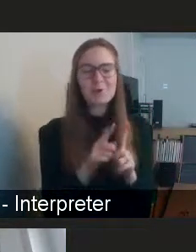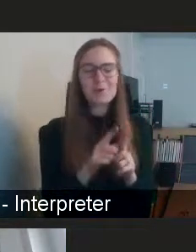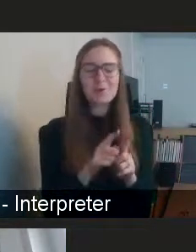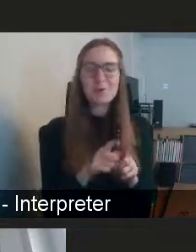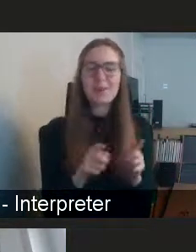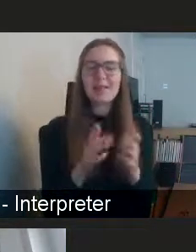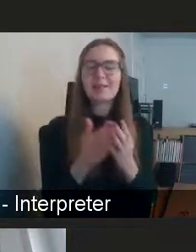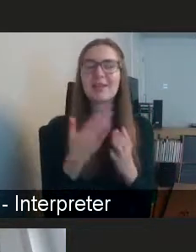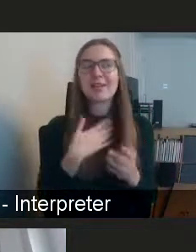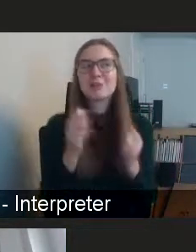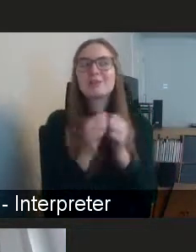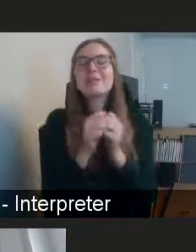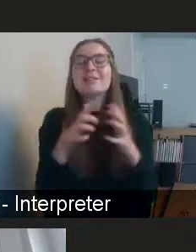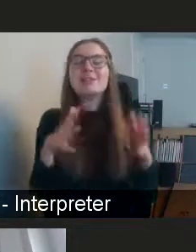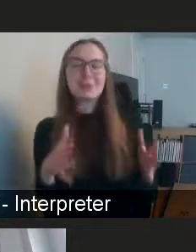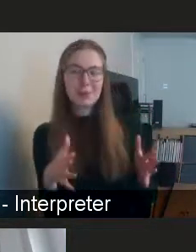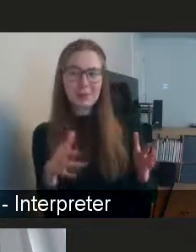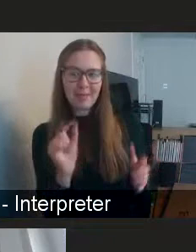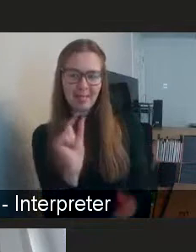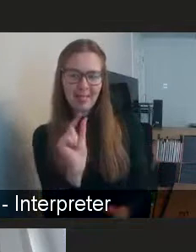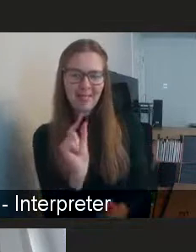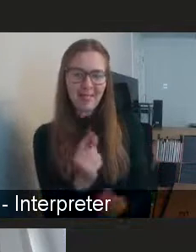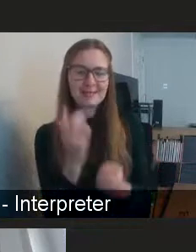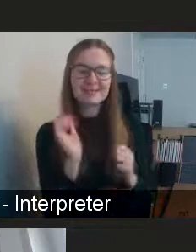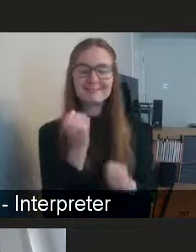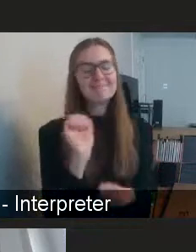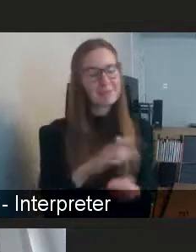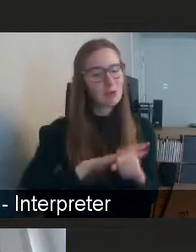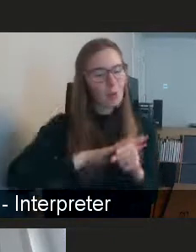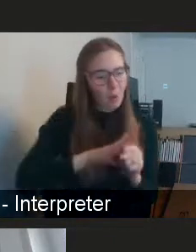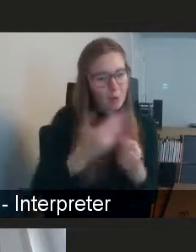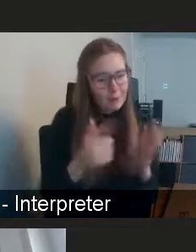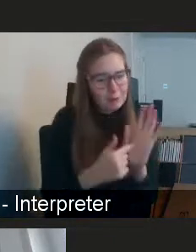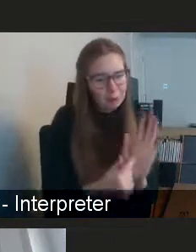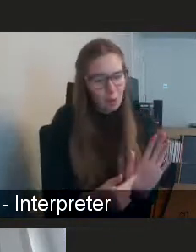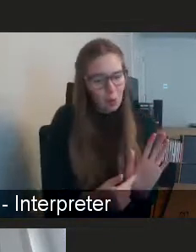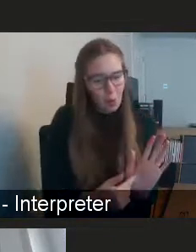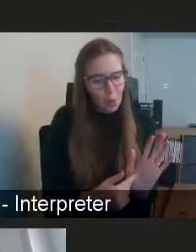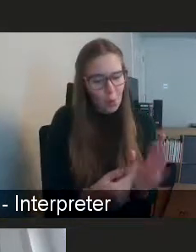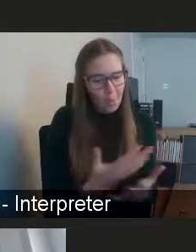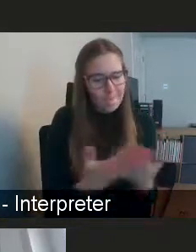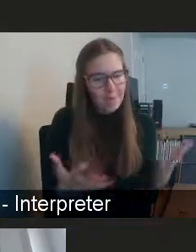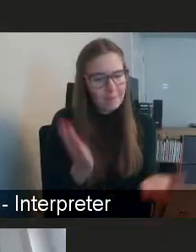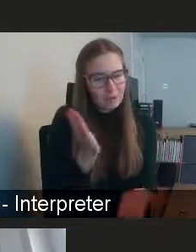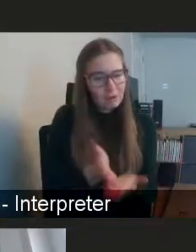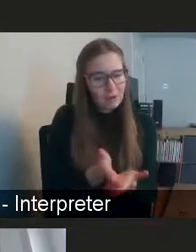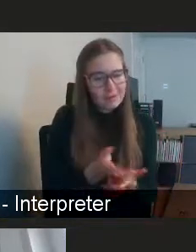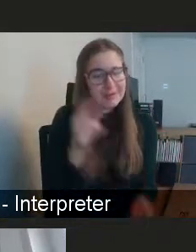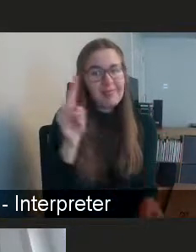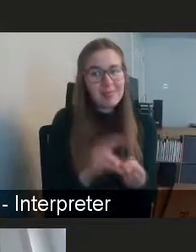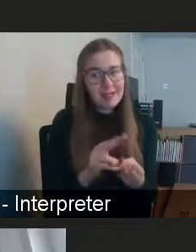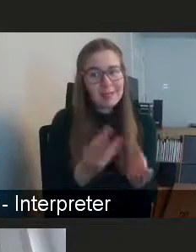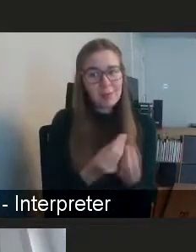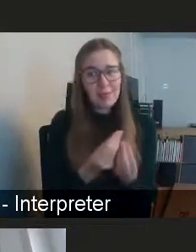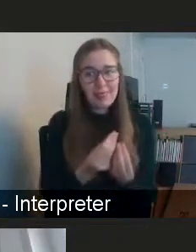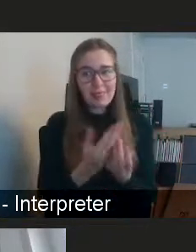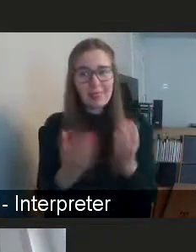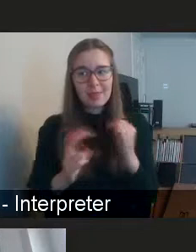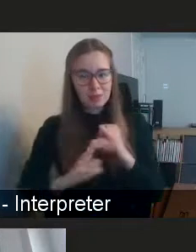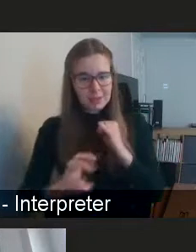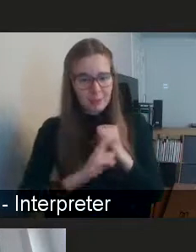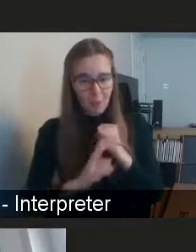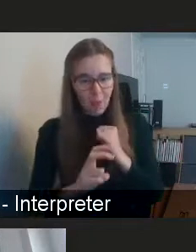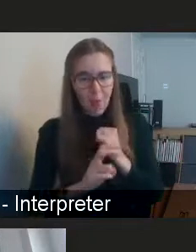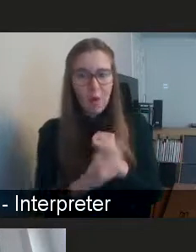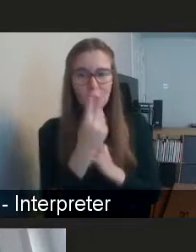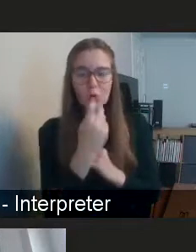that yes, COVID has shown us that public's trust has become less in public transport, and whether that's